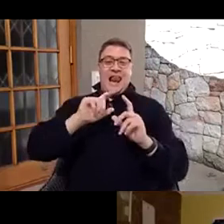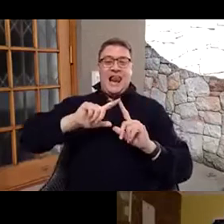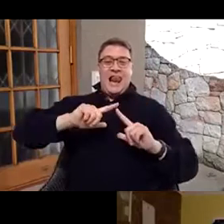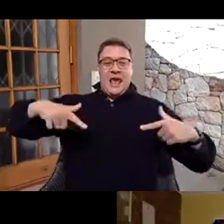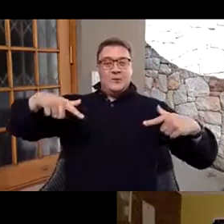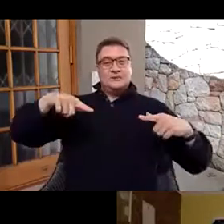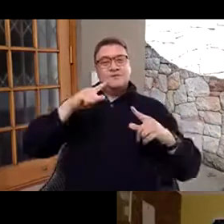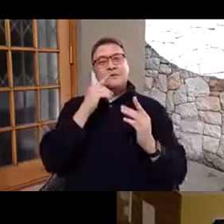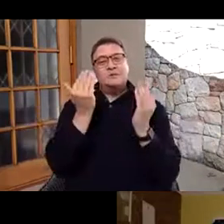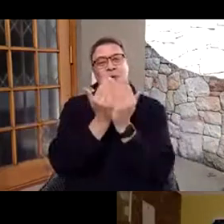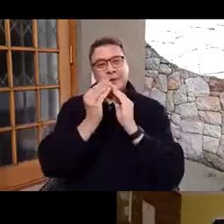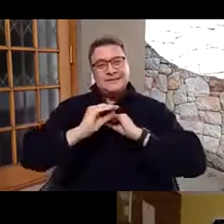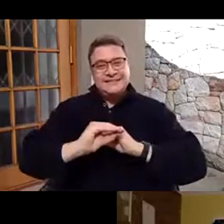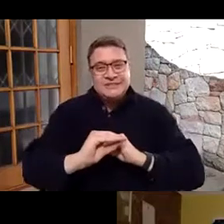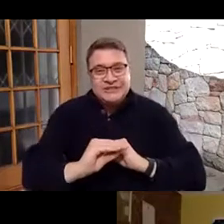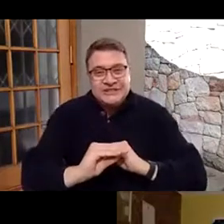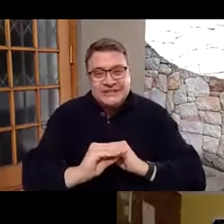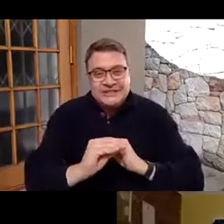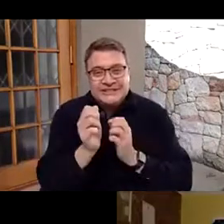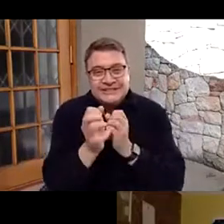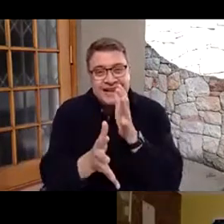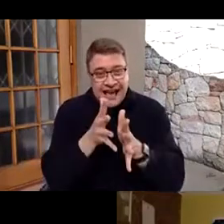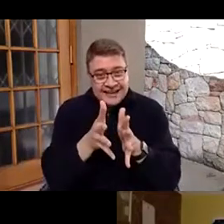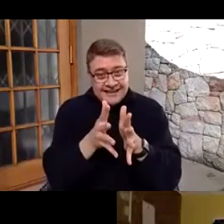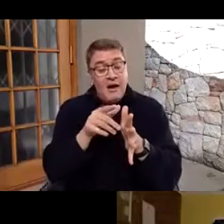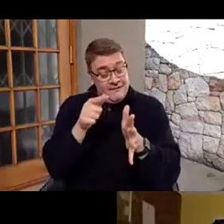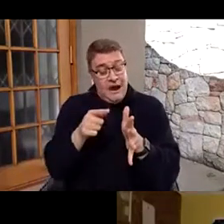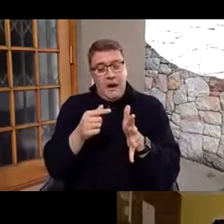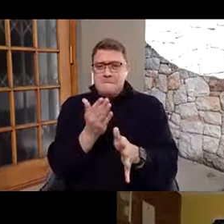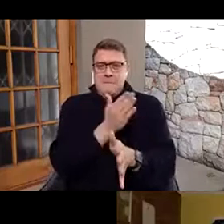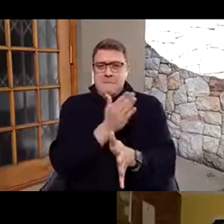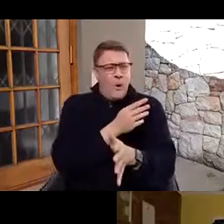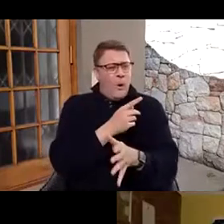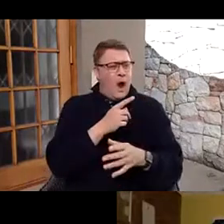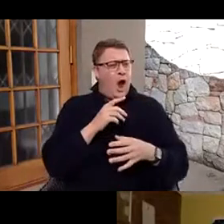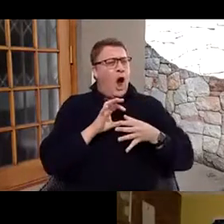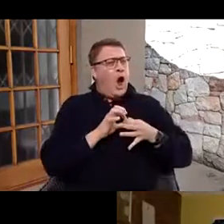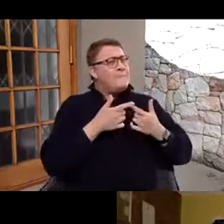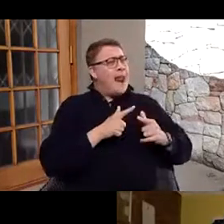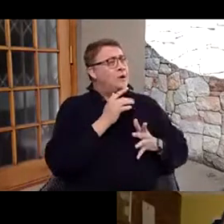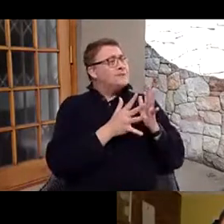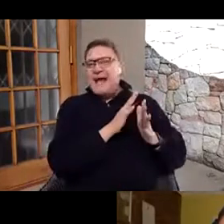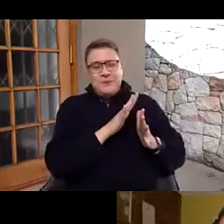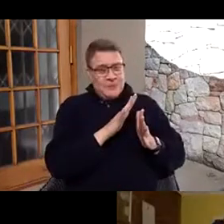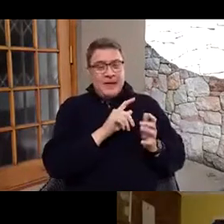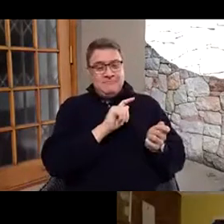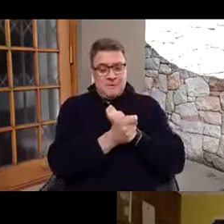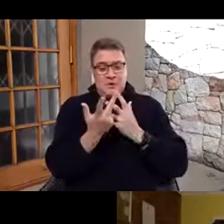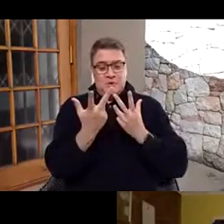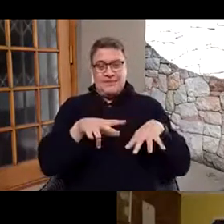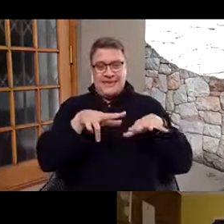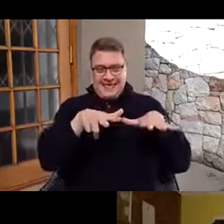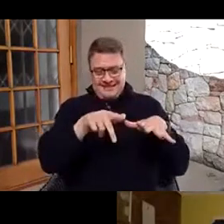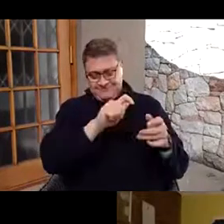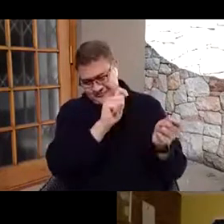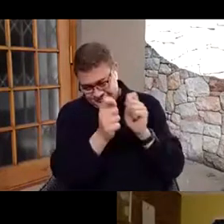take South African Sign Language as their home language. So there is progress being made in South Africa in terms of